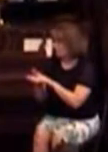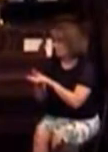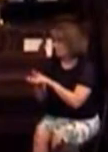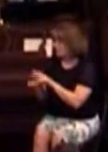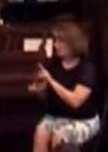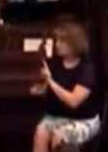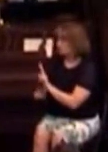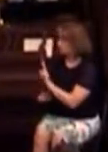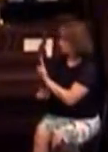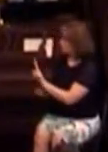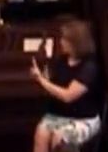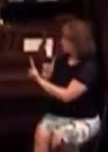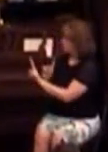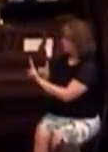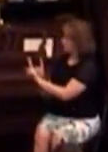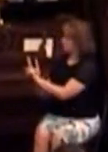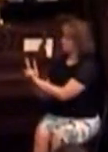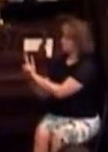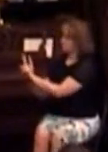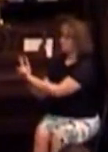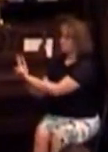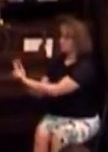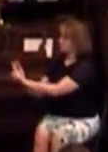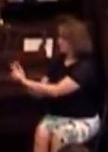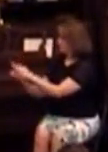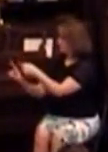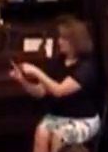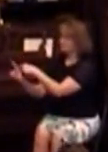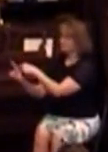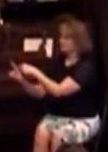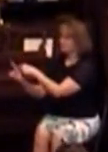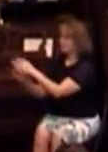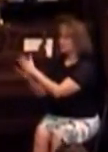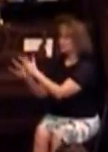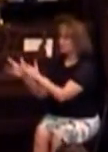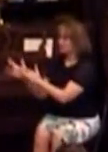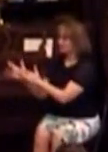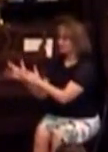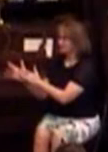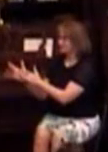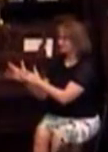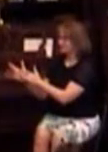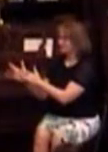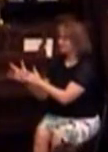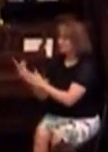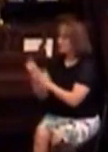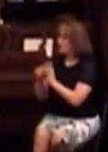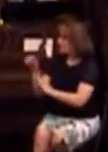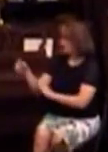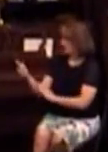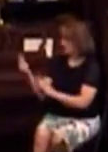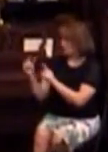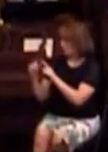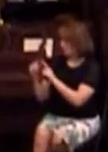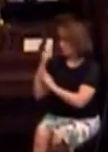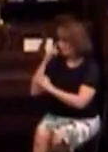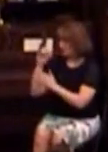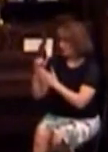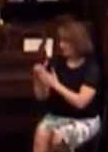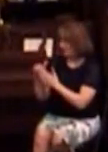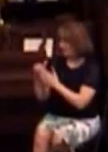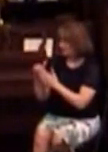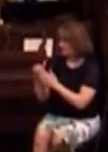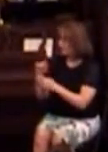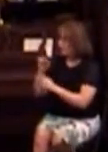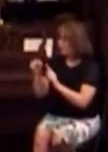him, right? He's walking with them, but they don't recognize him. What's another word for Jesus is walking next to you and you don't recognize him? What's another way of